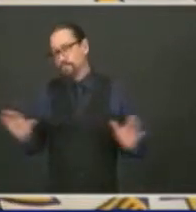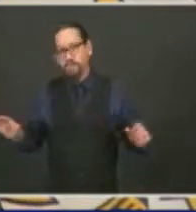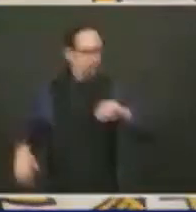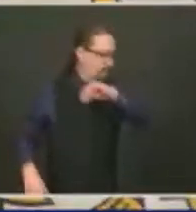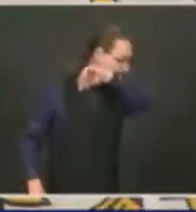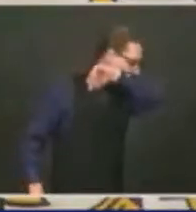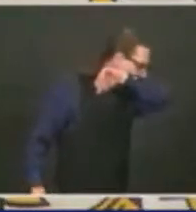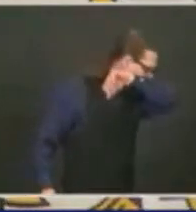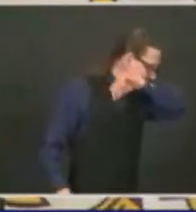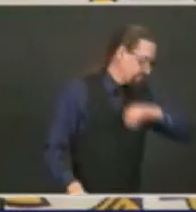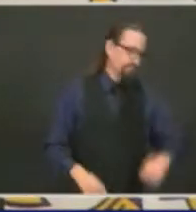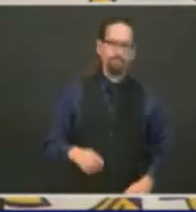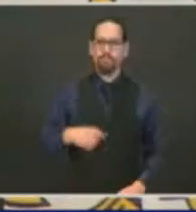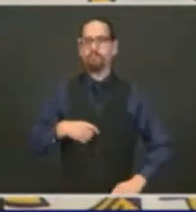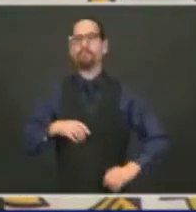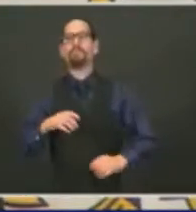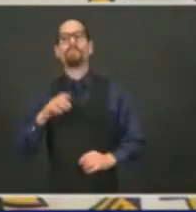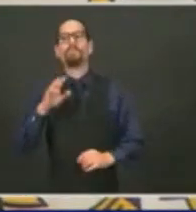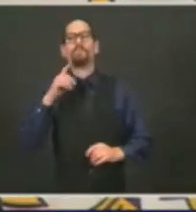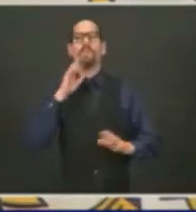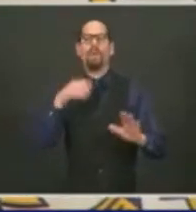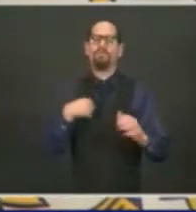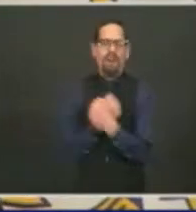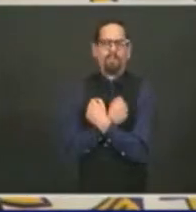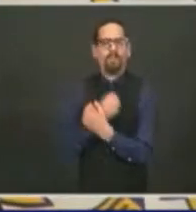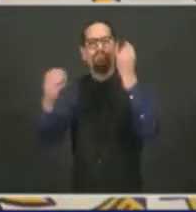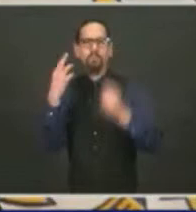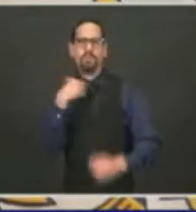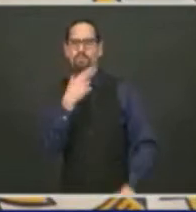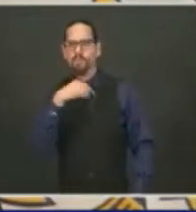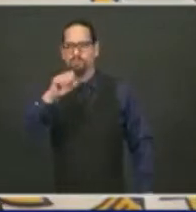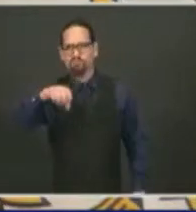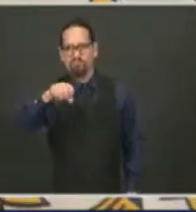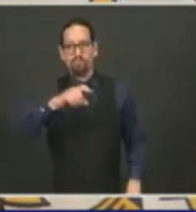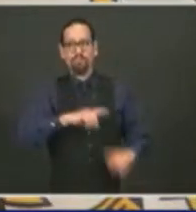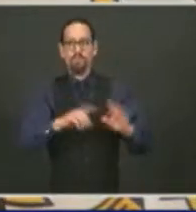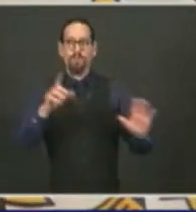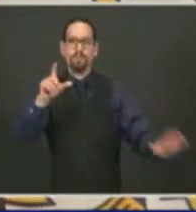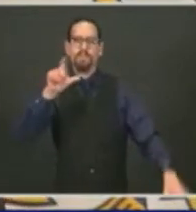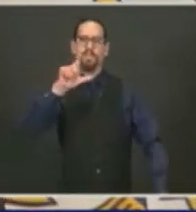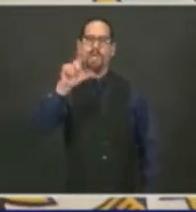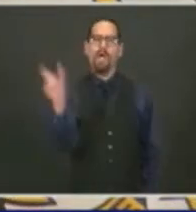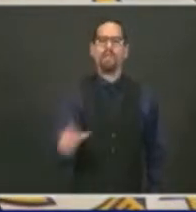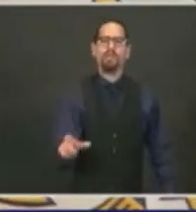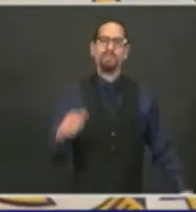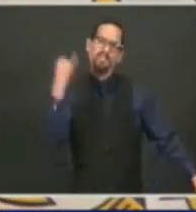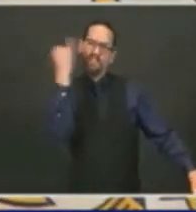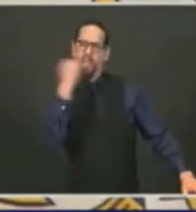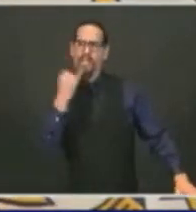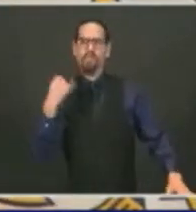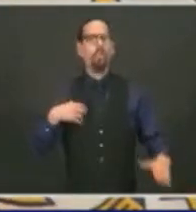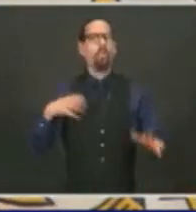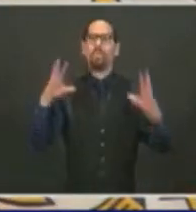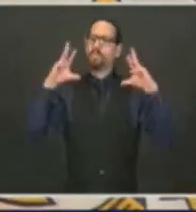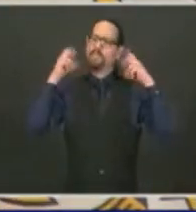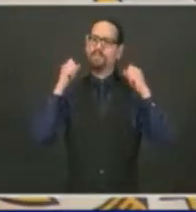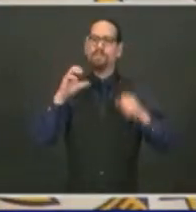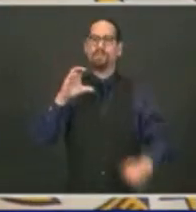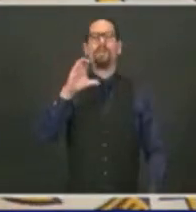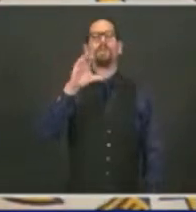And Italian is what we enjoy. I do enjoy good cannoli. There's a lot of good Italian restaurants in Rhode Island. So, yeah,